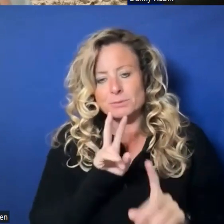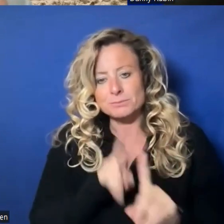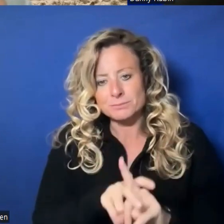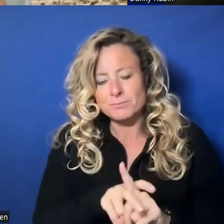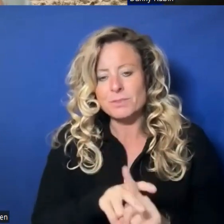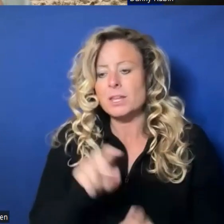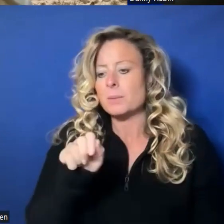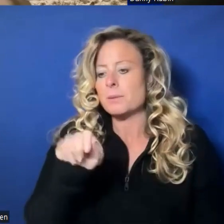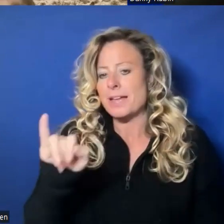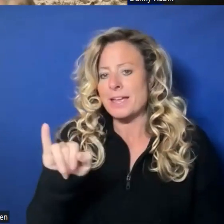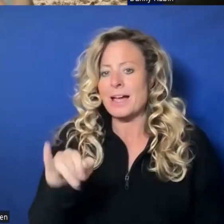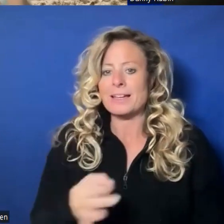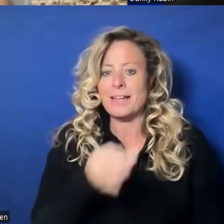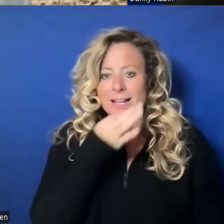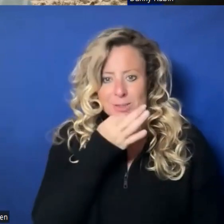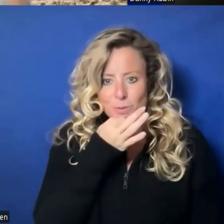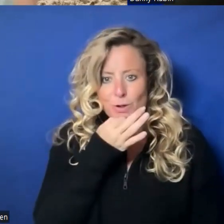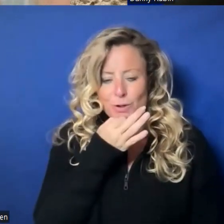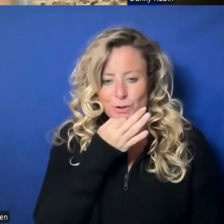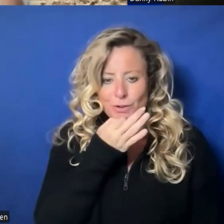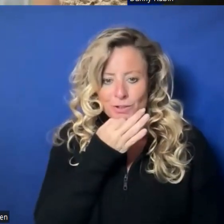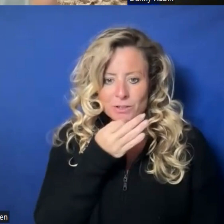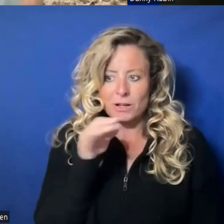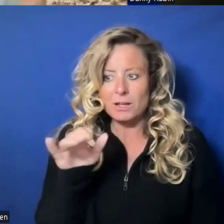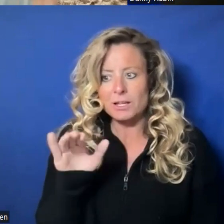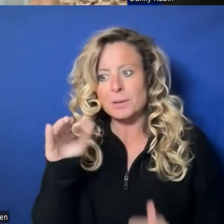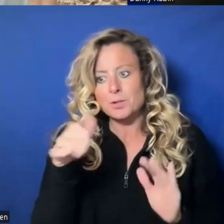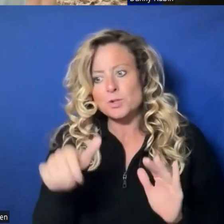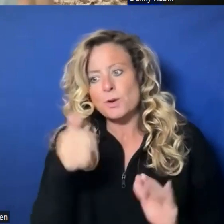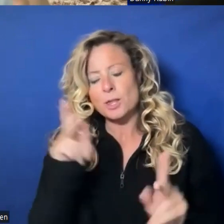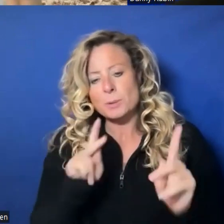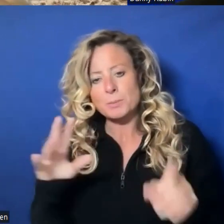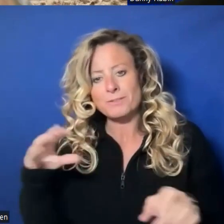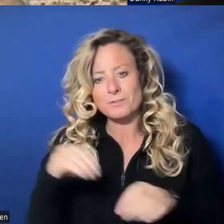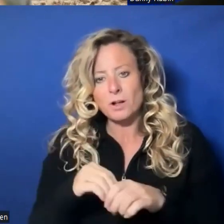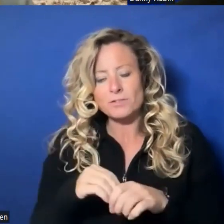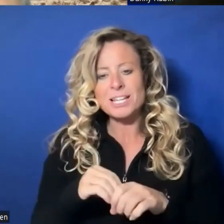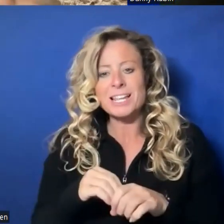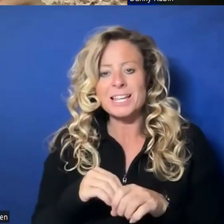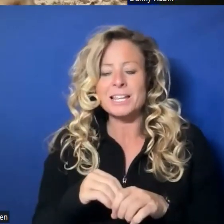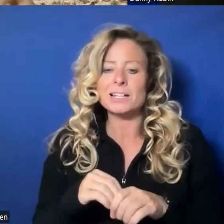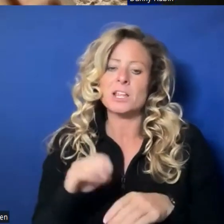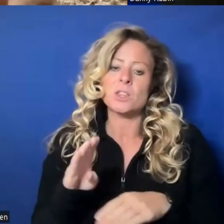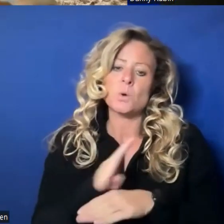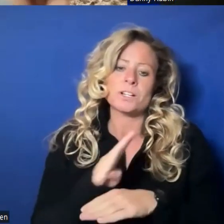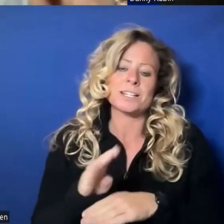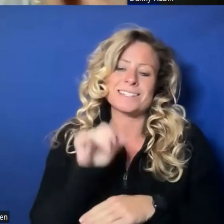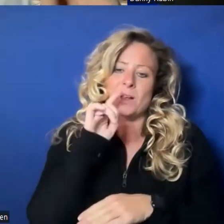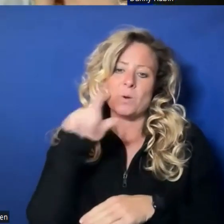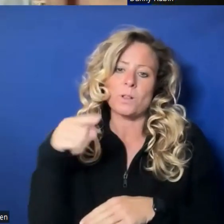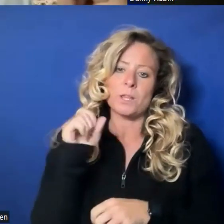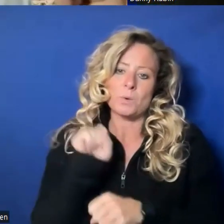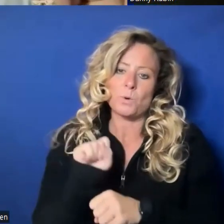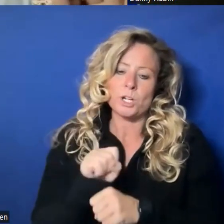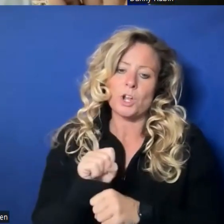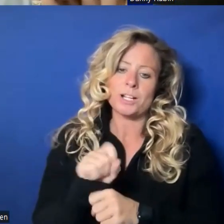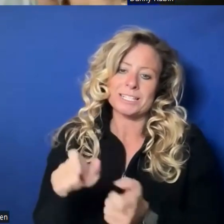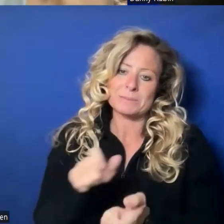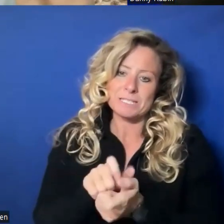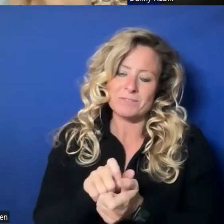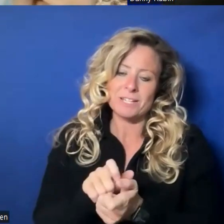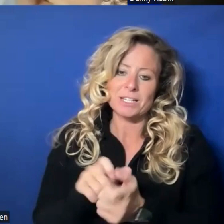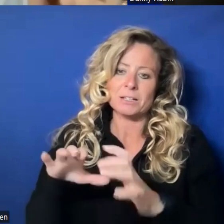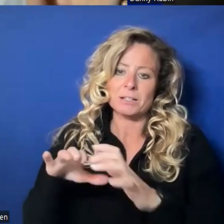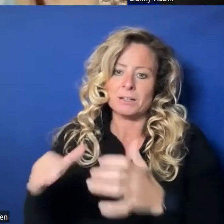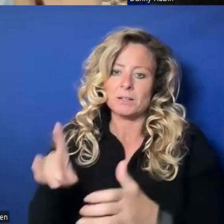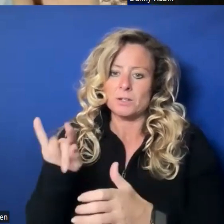AI expert, unlike other people in the organization, is not working on his specific domain.